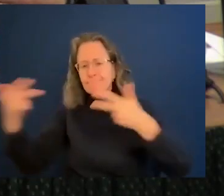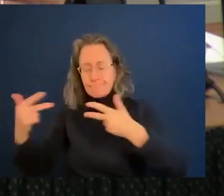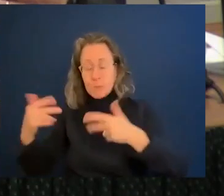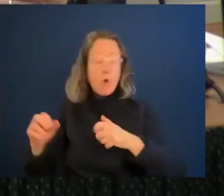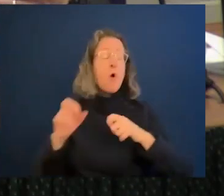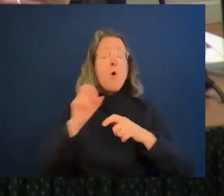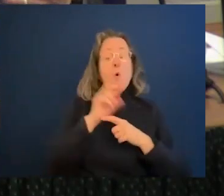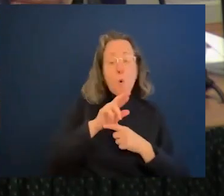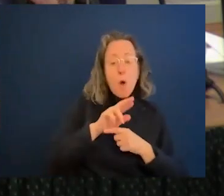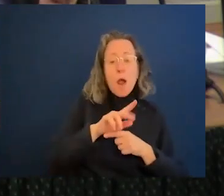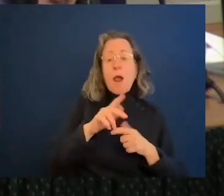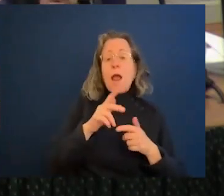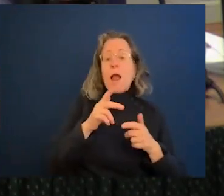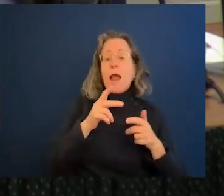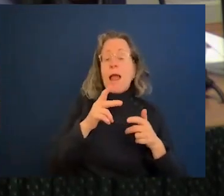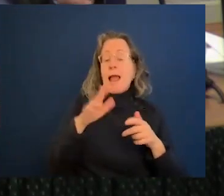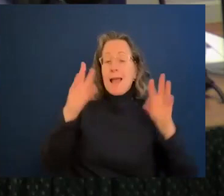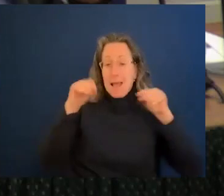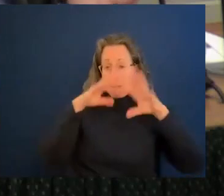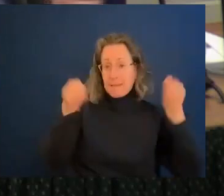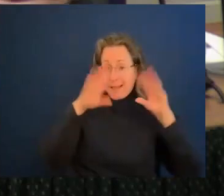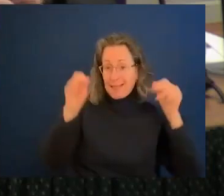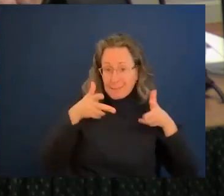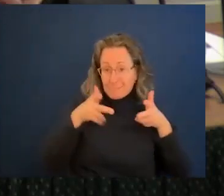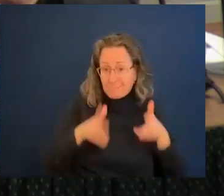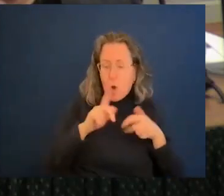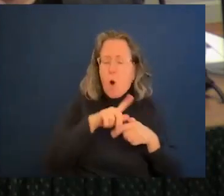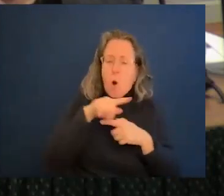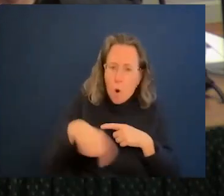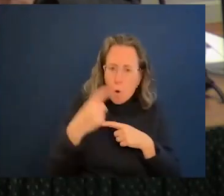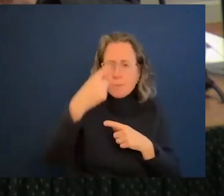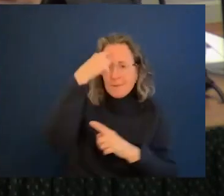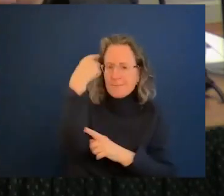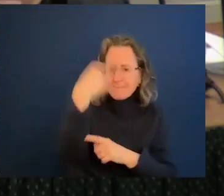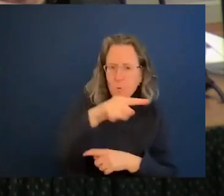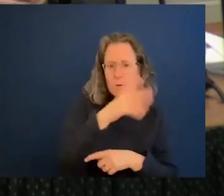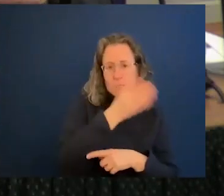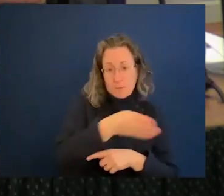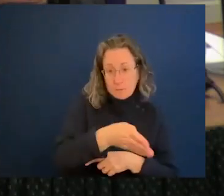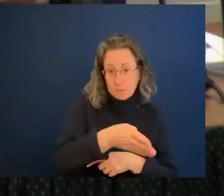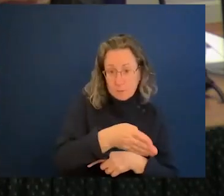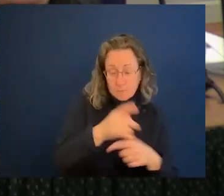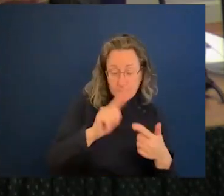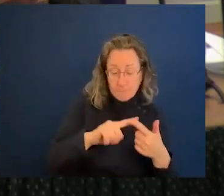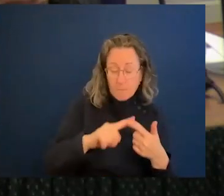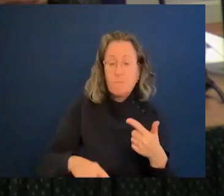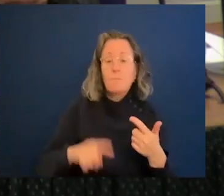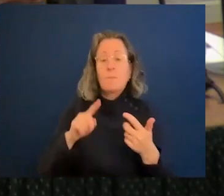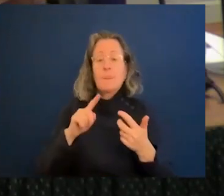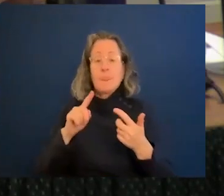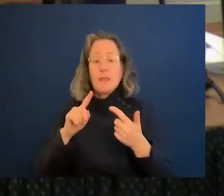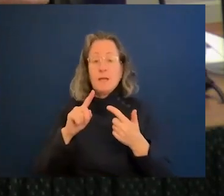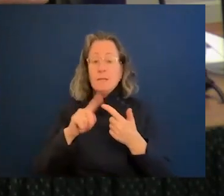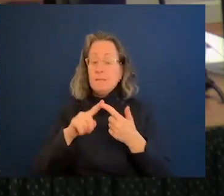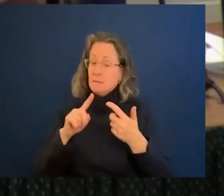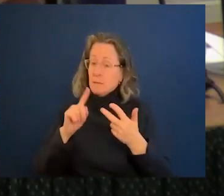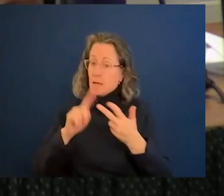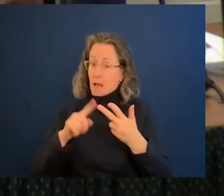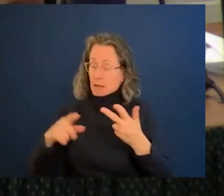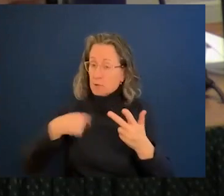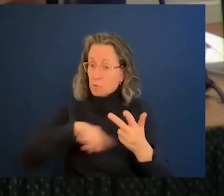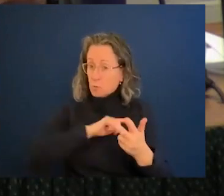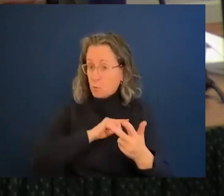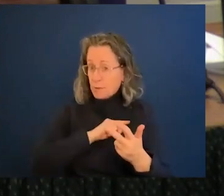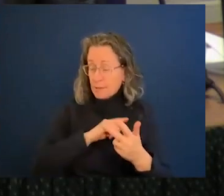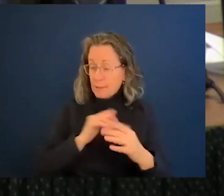the level of proximity to the National Standard of 16 emergency Personnel to cover fire and EMS